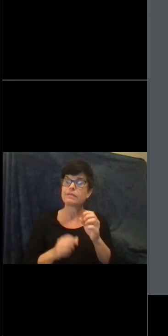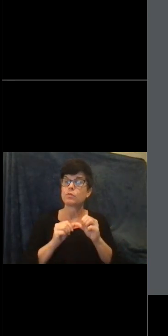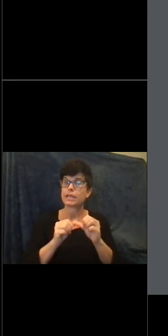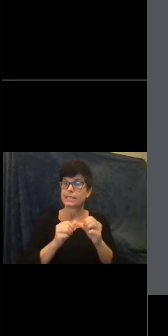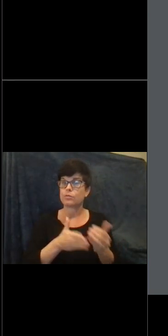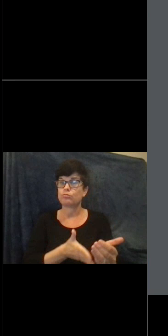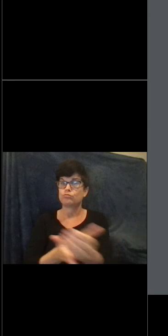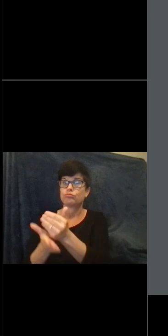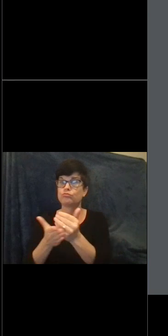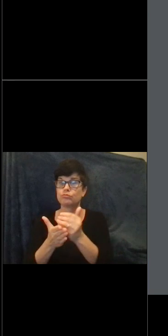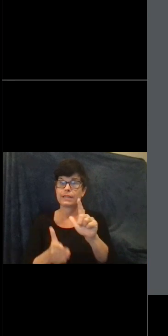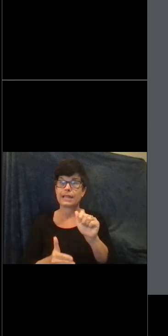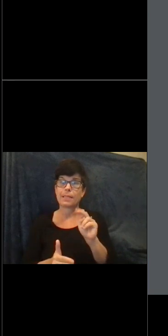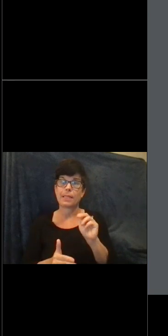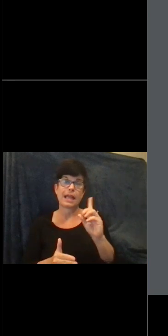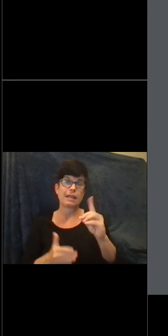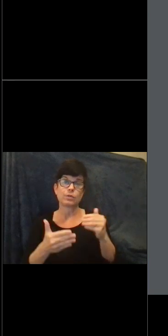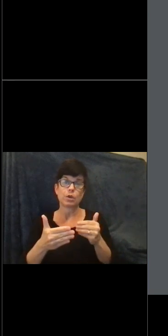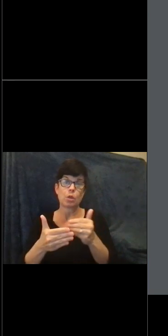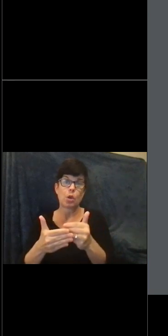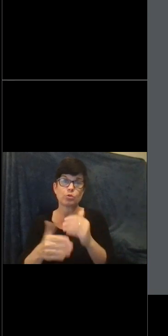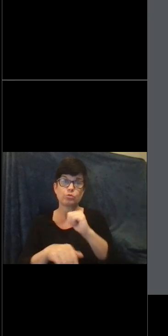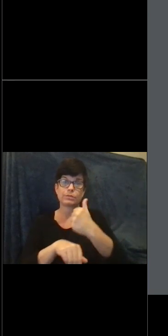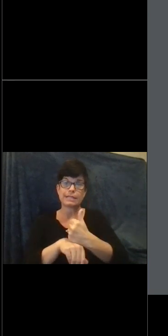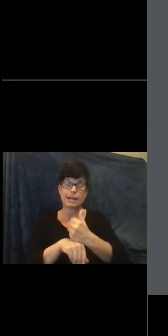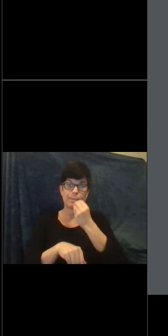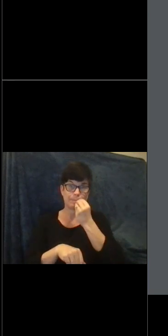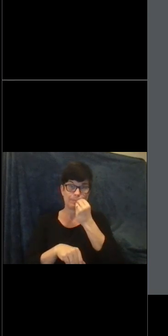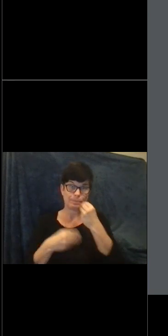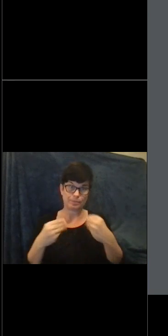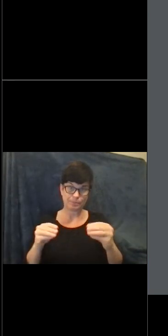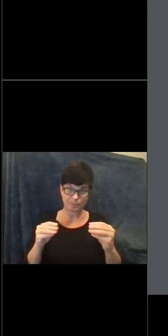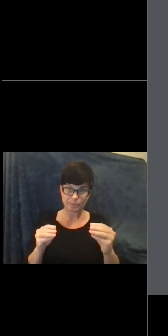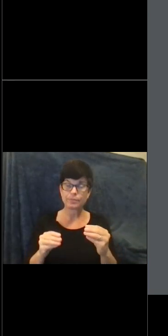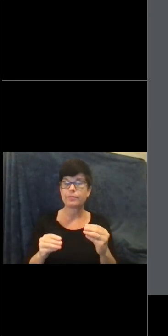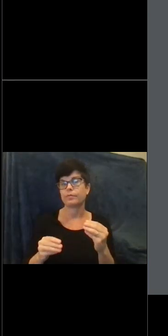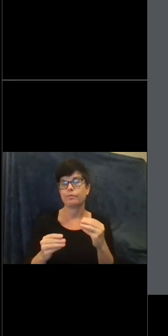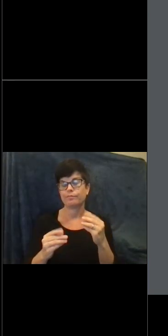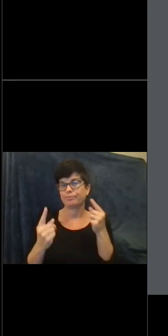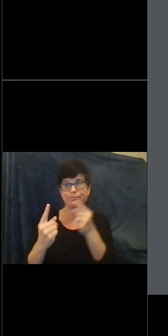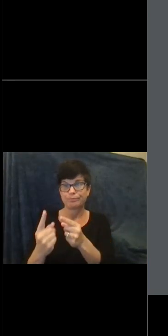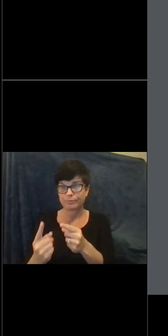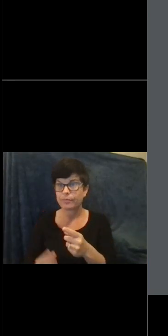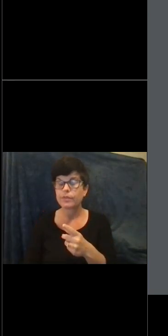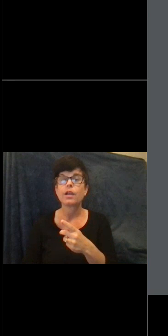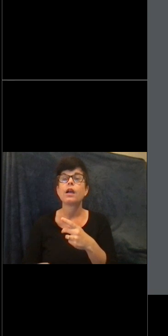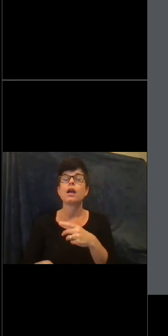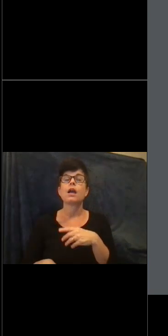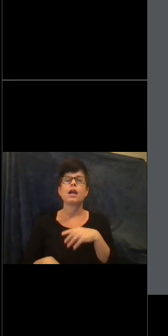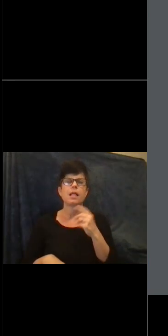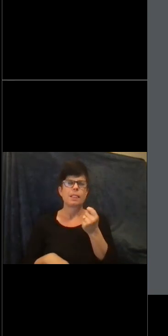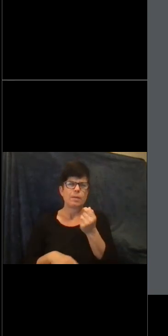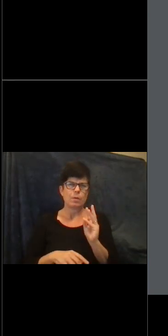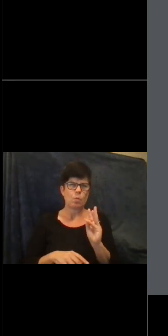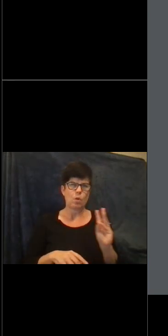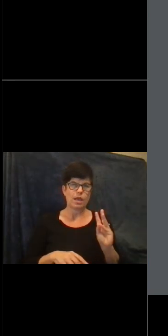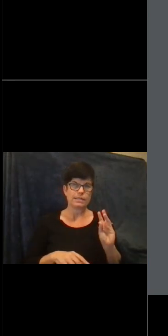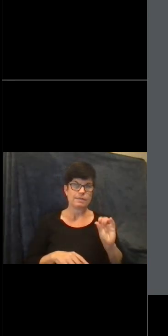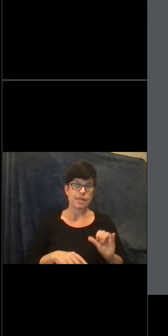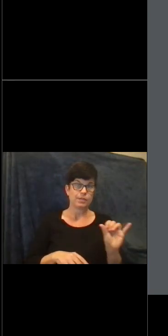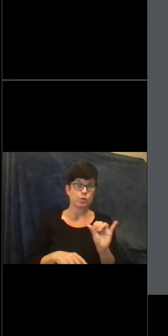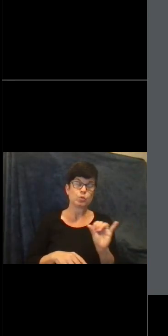getting closer in that direction. The same way we're accumulating land slightly west of that as well. So I think